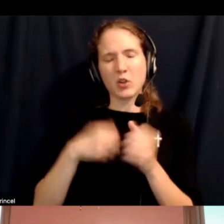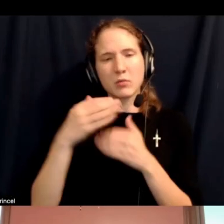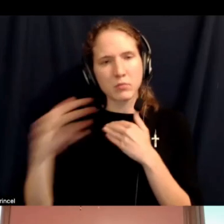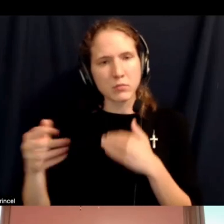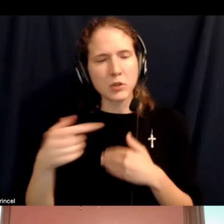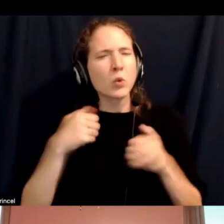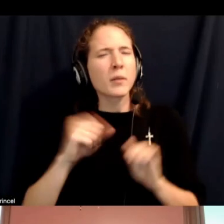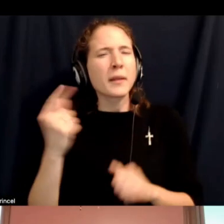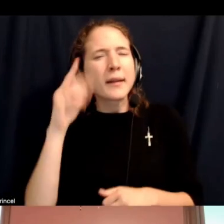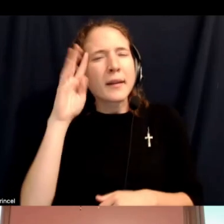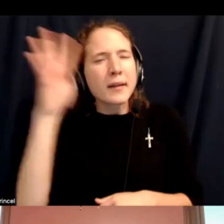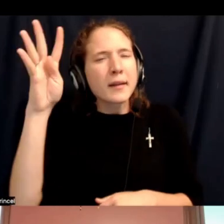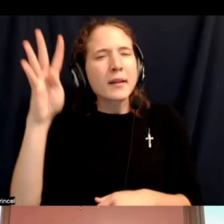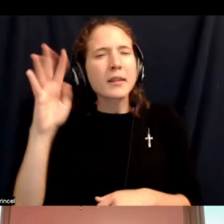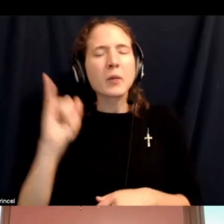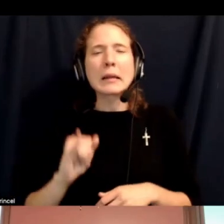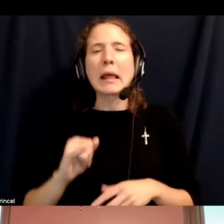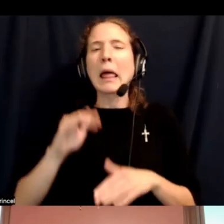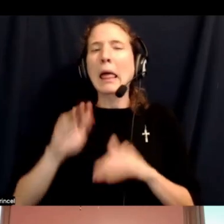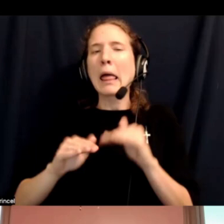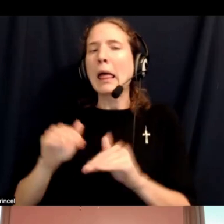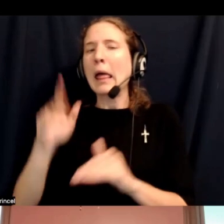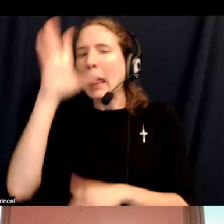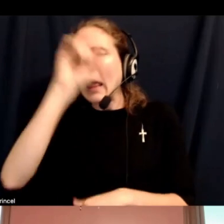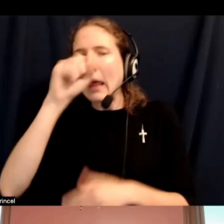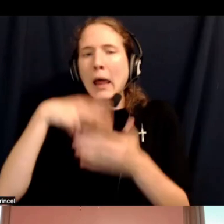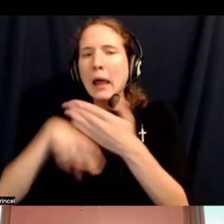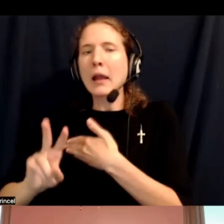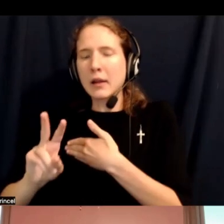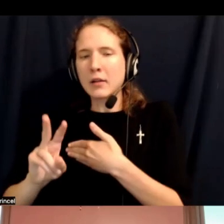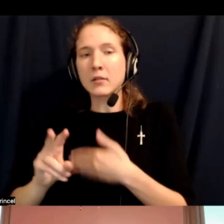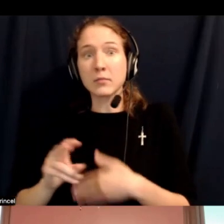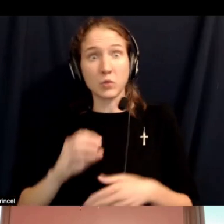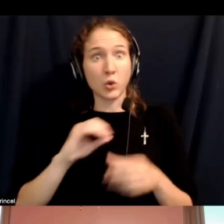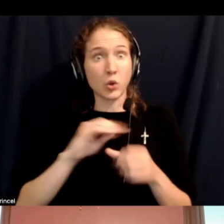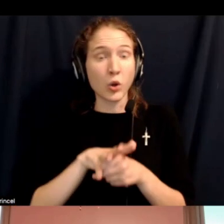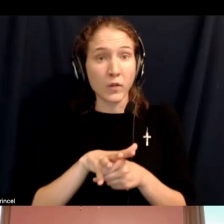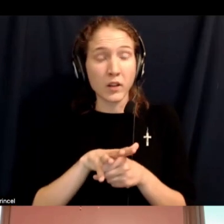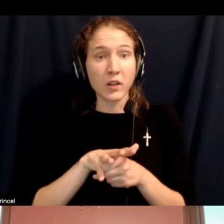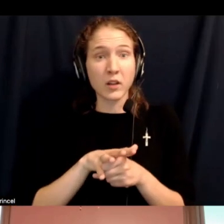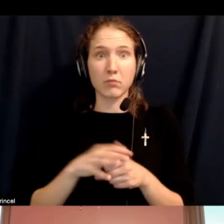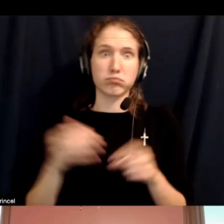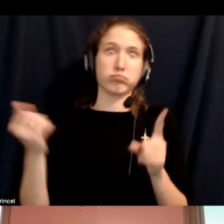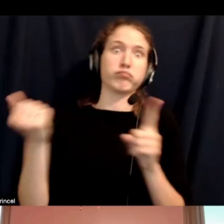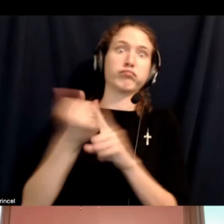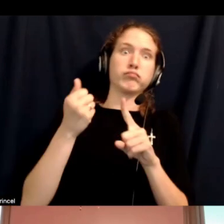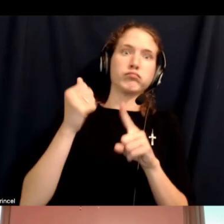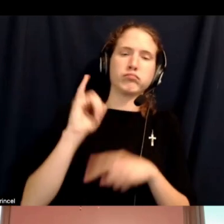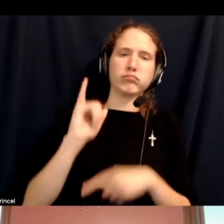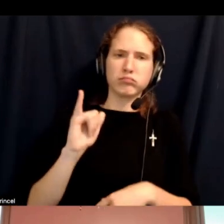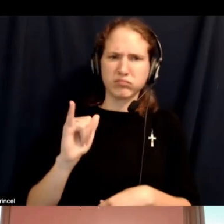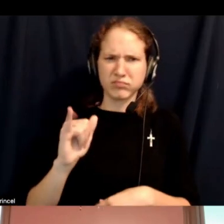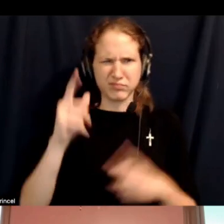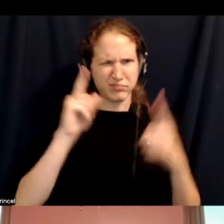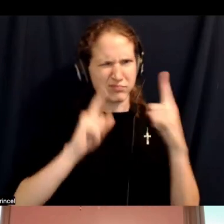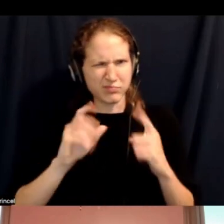say, it was baby steps speculative. Though then COVID sort of whacked me over the head plot wise, and I had to figure out how COVID